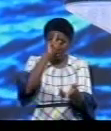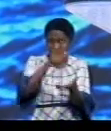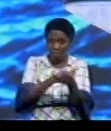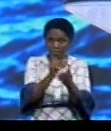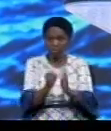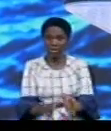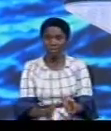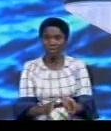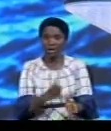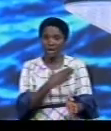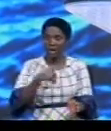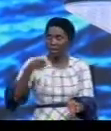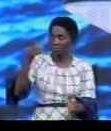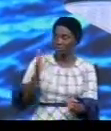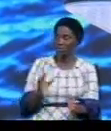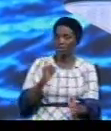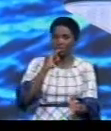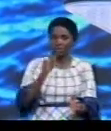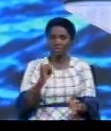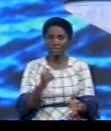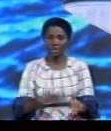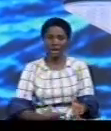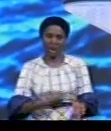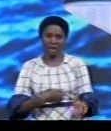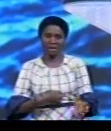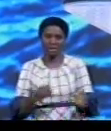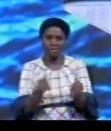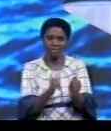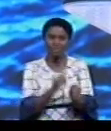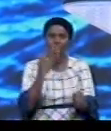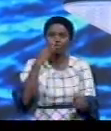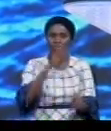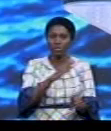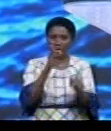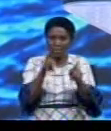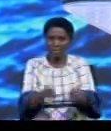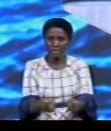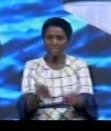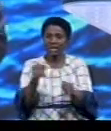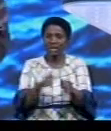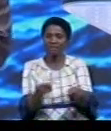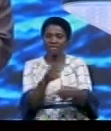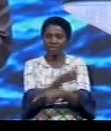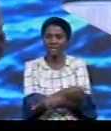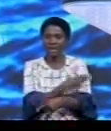is angry with the wicked every day, and then comes into your life